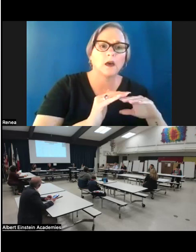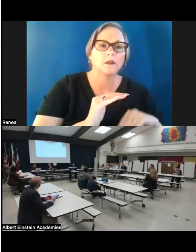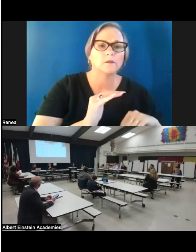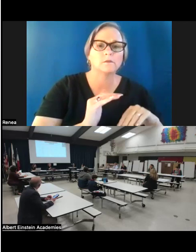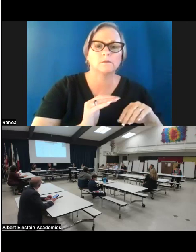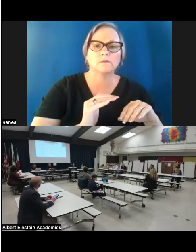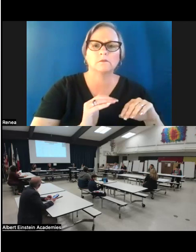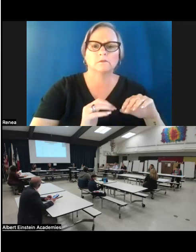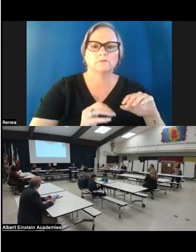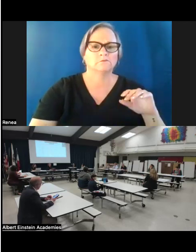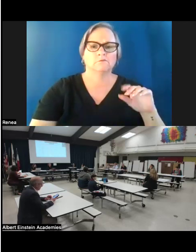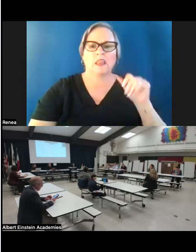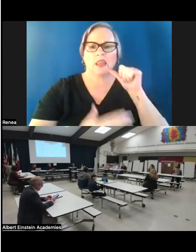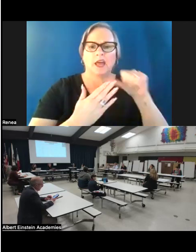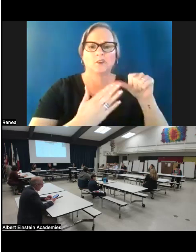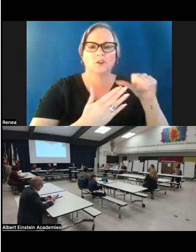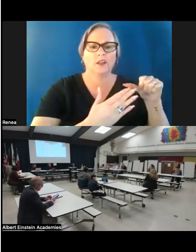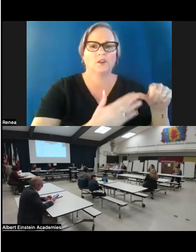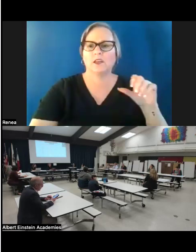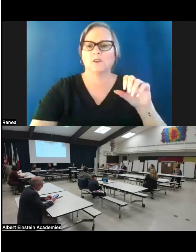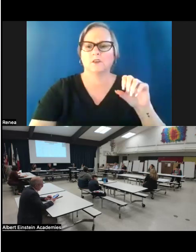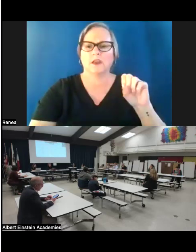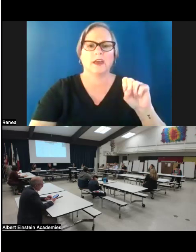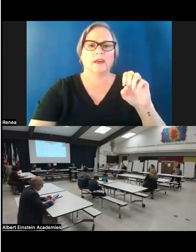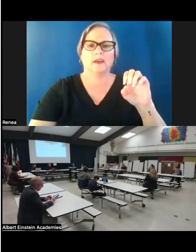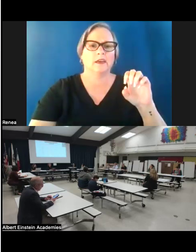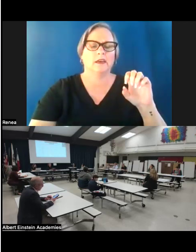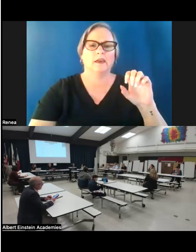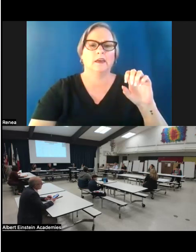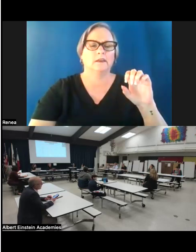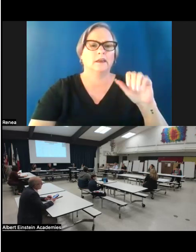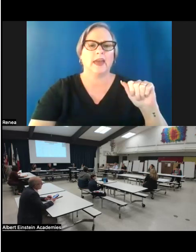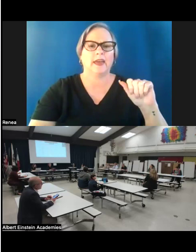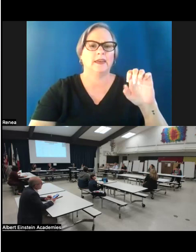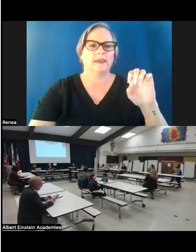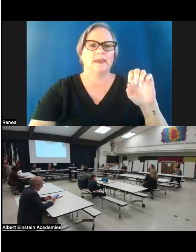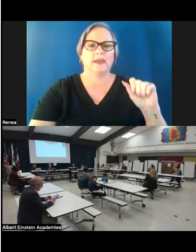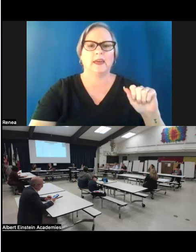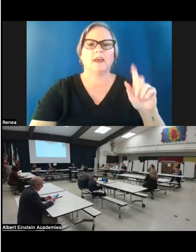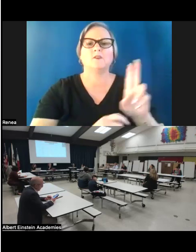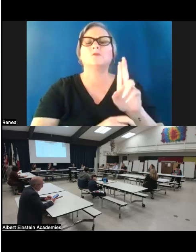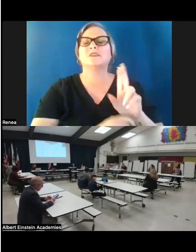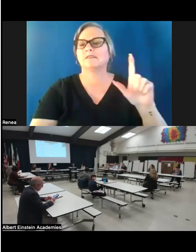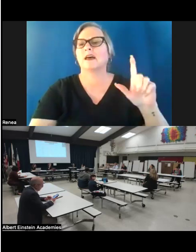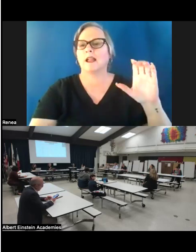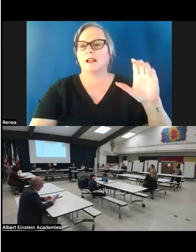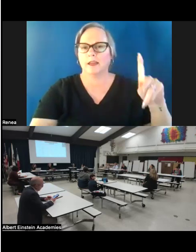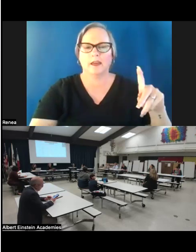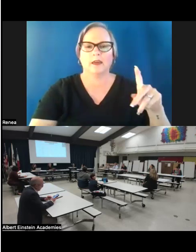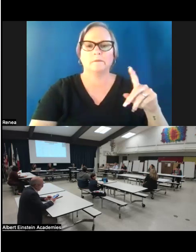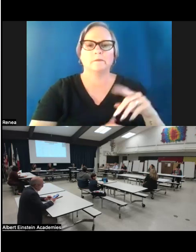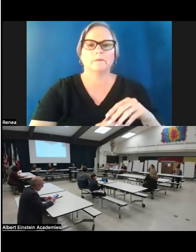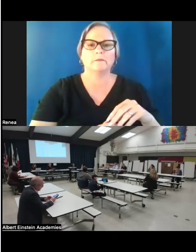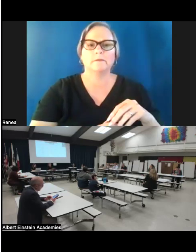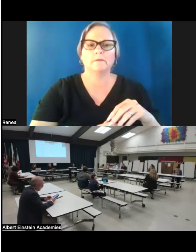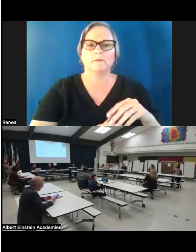SPCA. AEA uses the LCAP for this. And so we just took that first